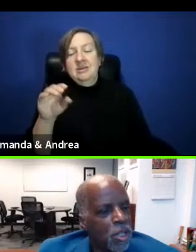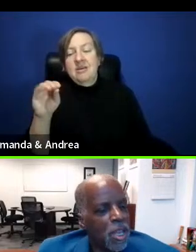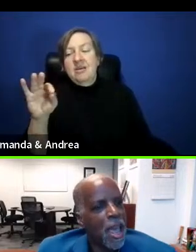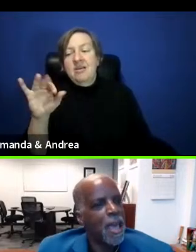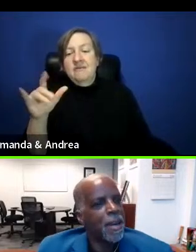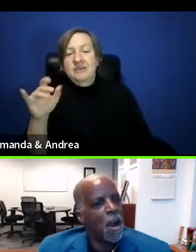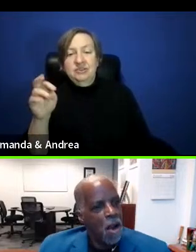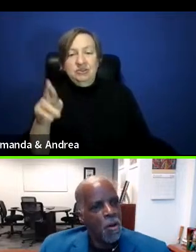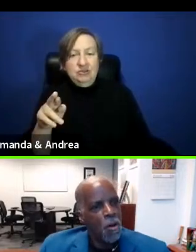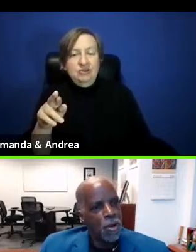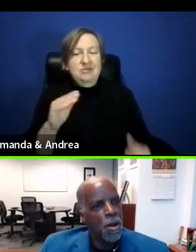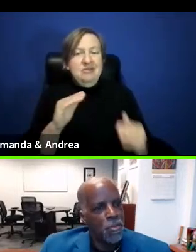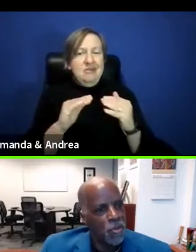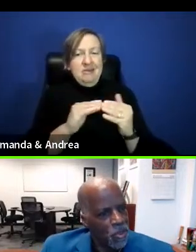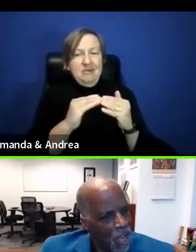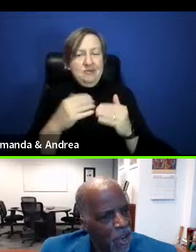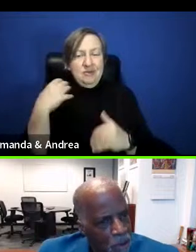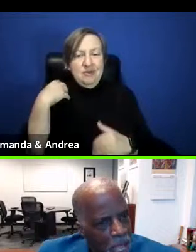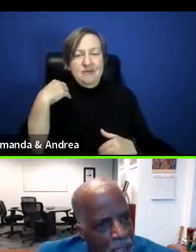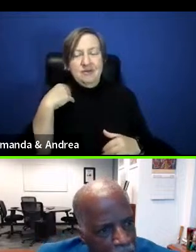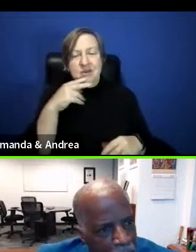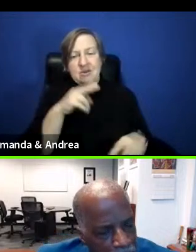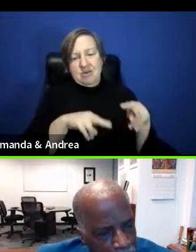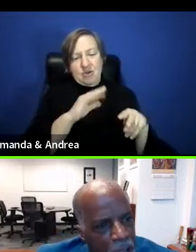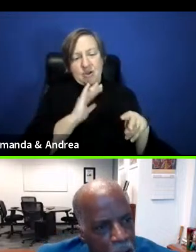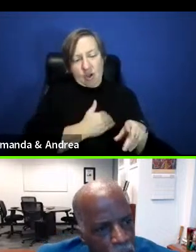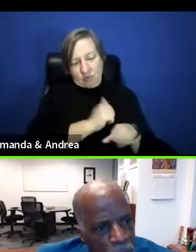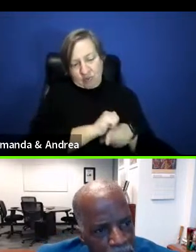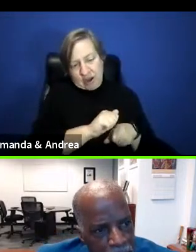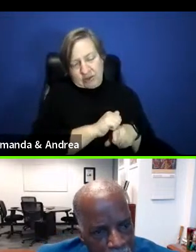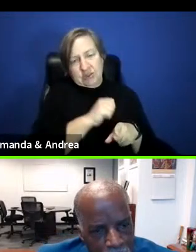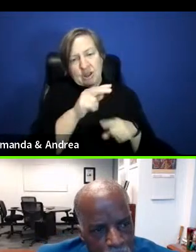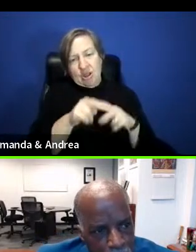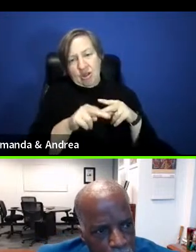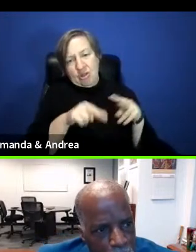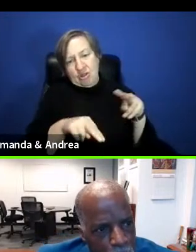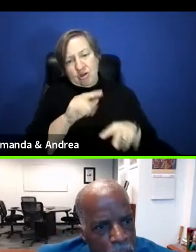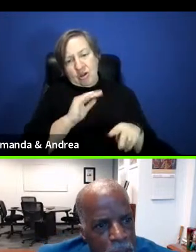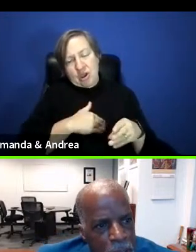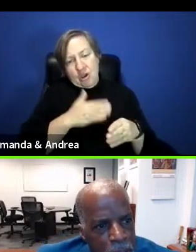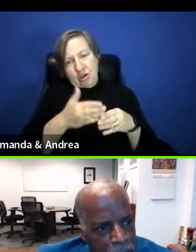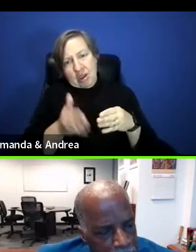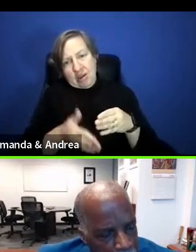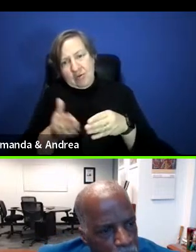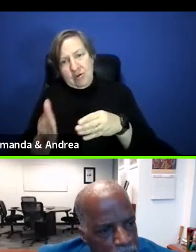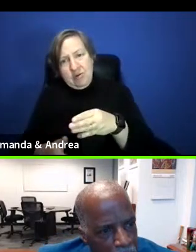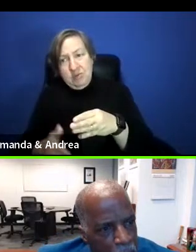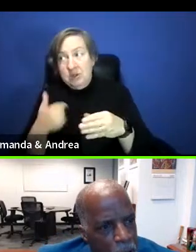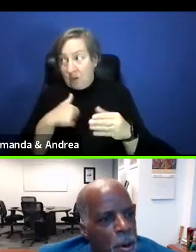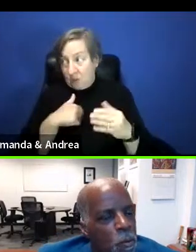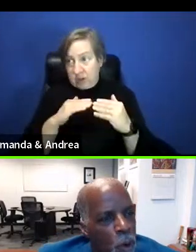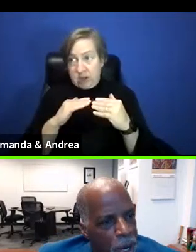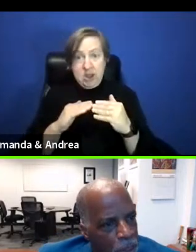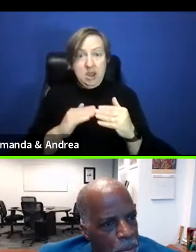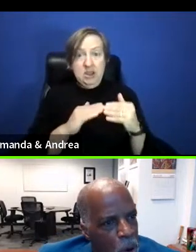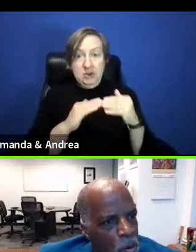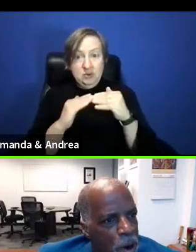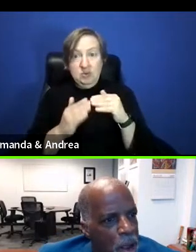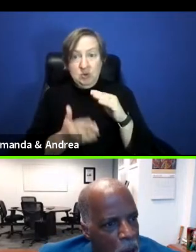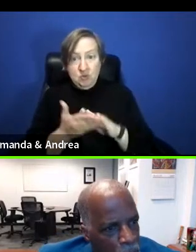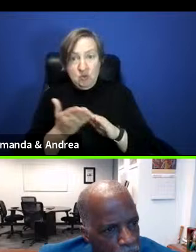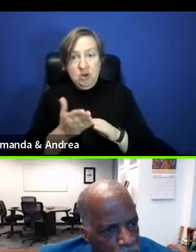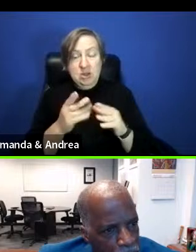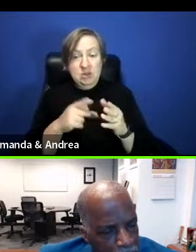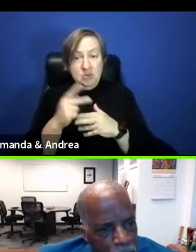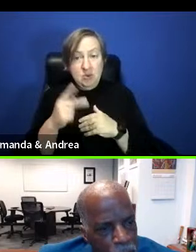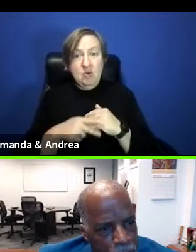and looked at our outcomes to say, okay, are we being equitable in how we are running the program,